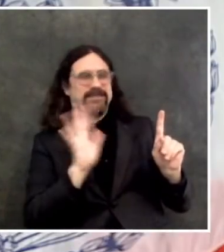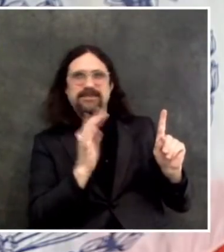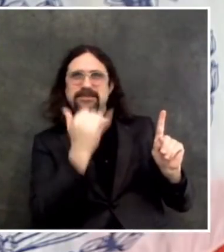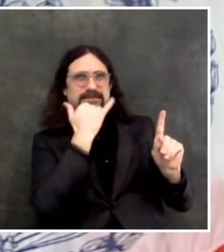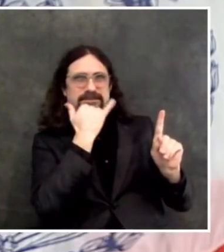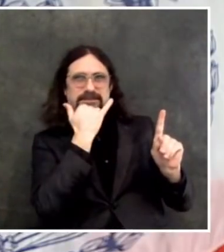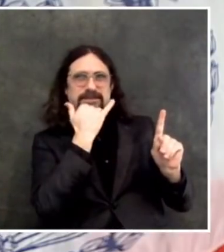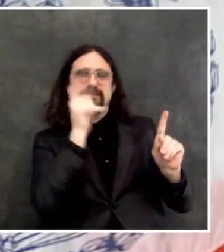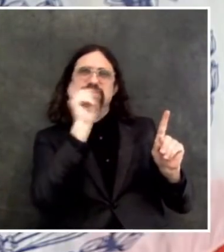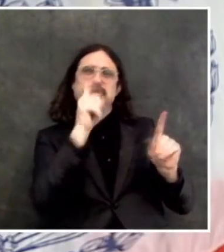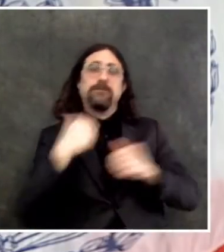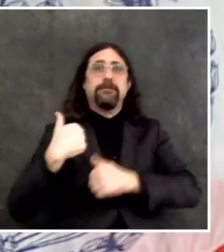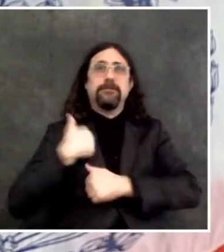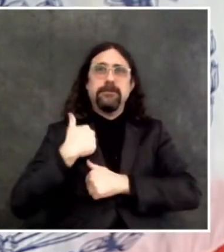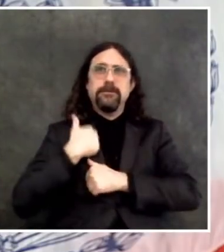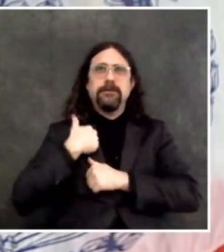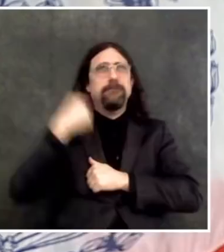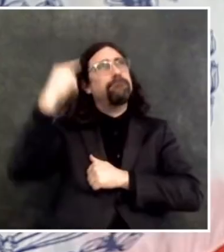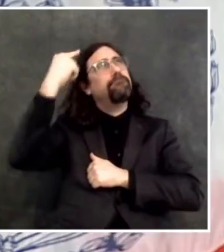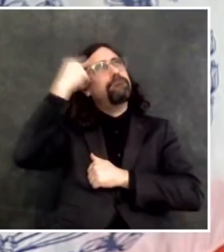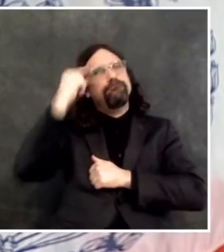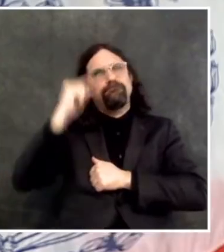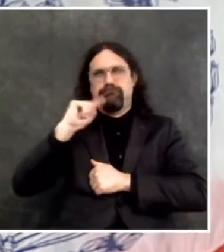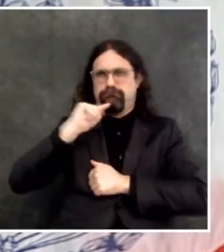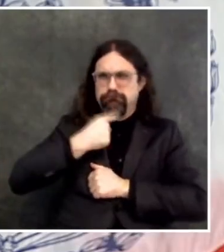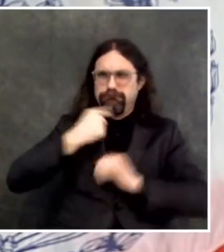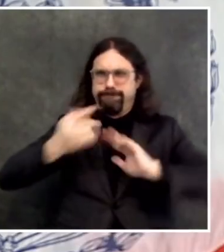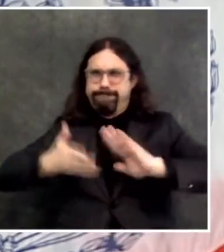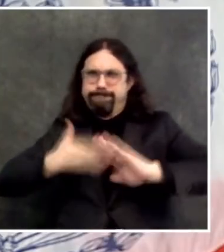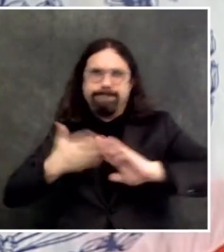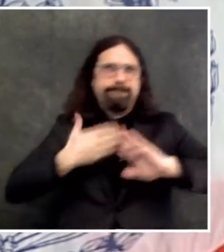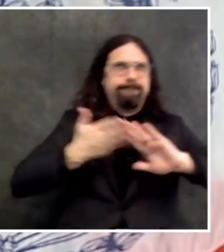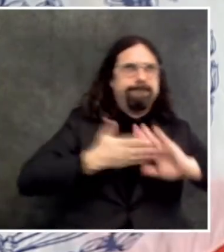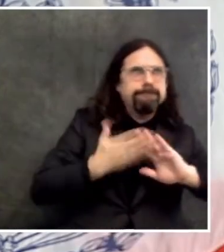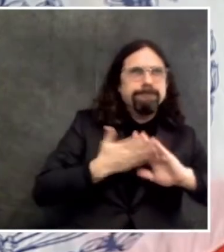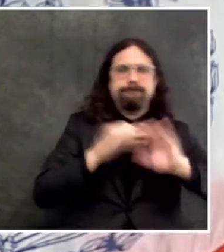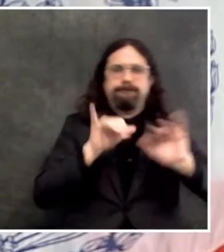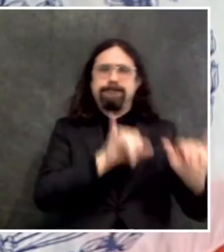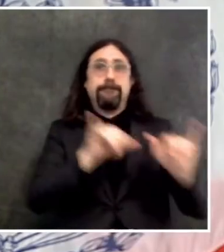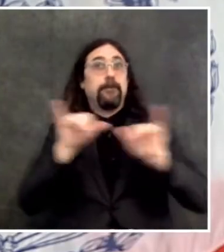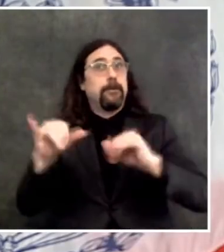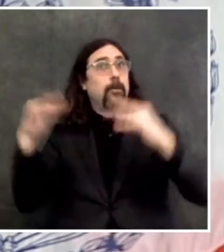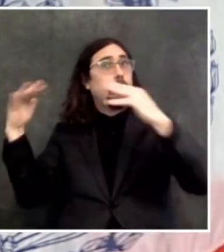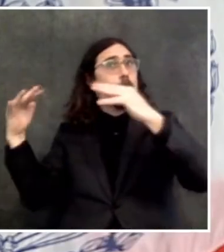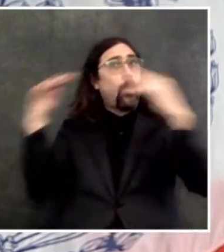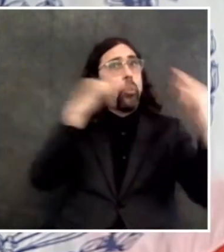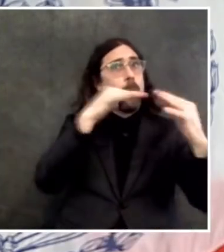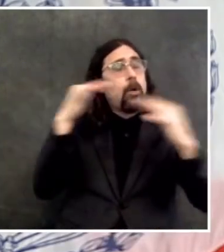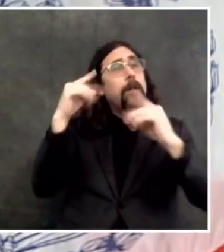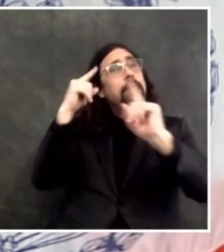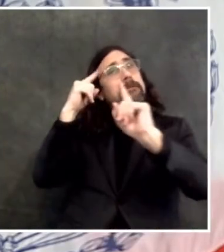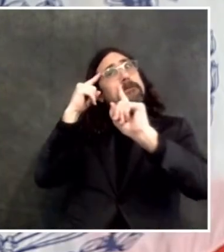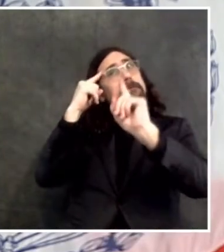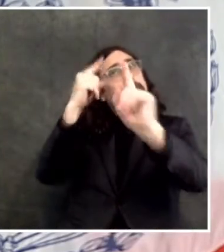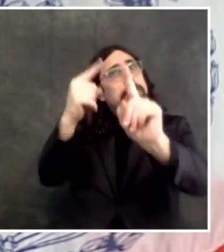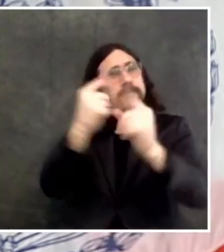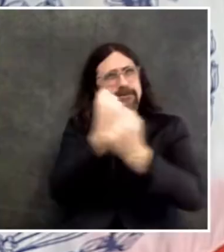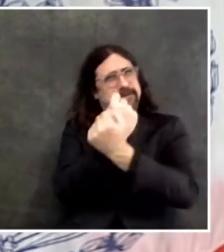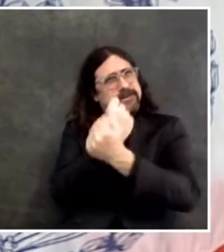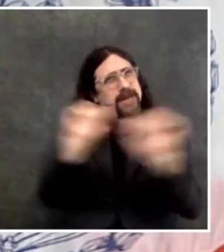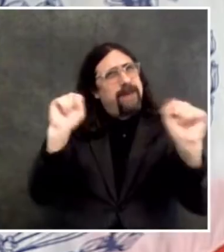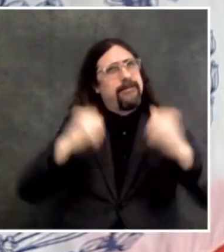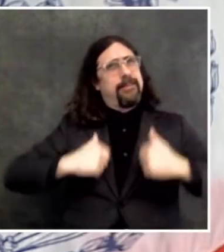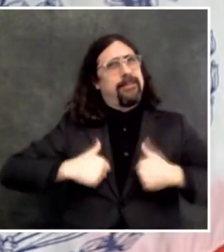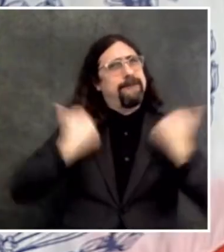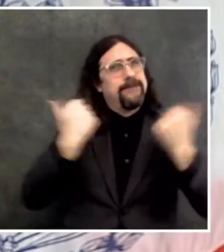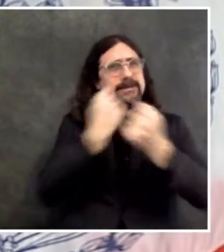really fighting for the survival of our nation and our ideals, we called upon all Americans to serve. And I think it's time for